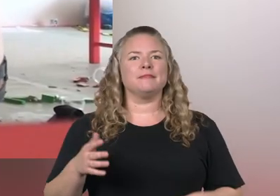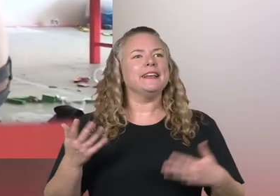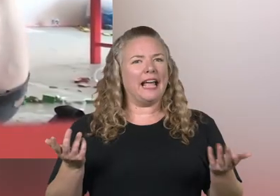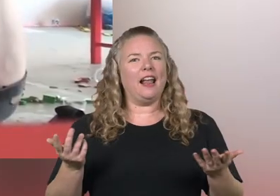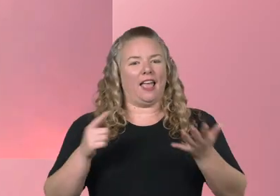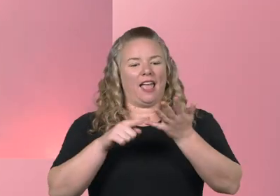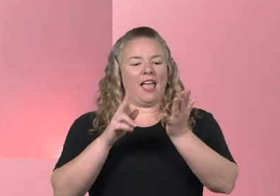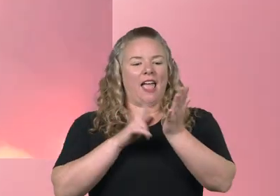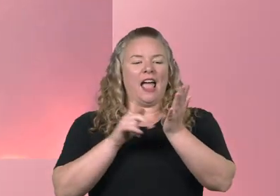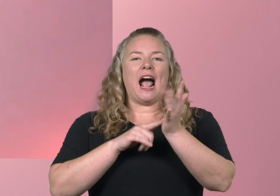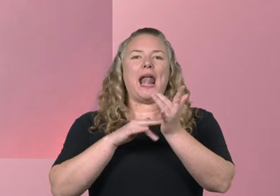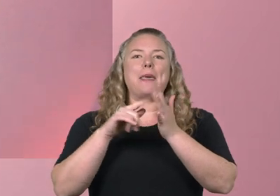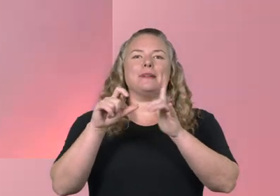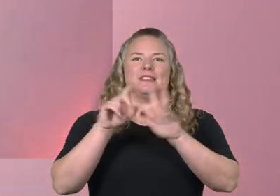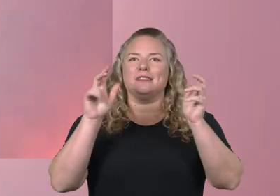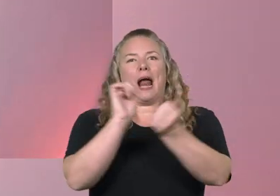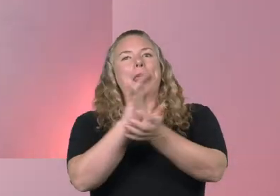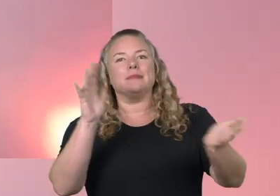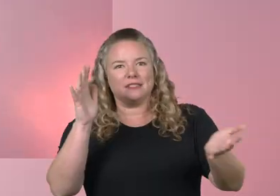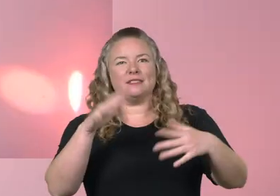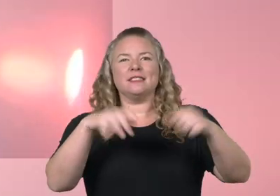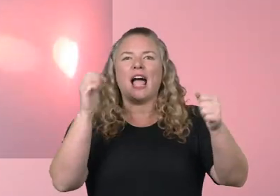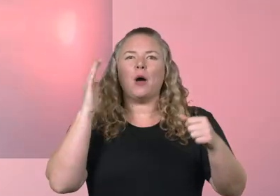Yeah, Unlimited really started in about